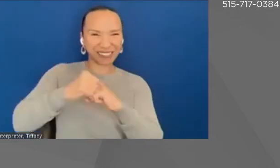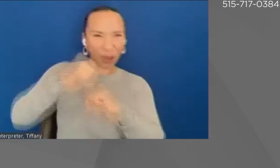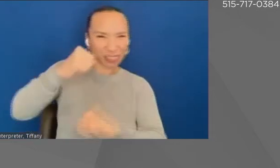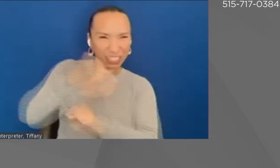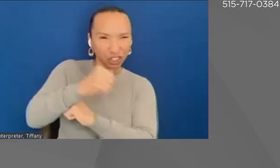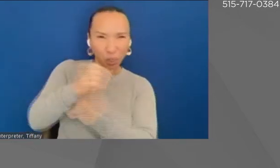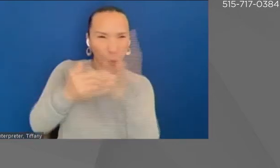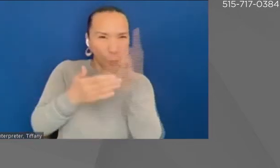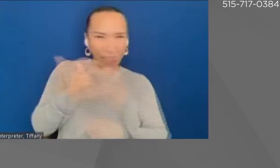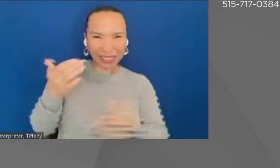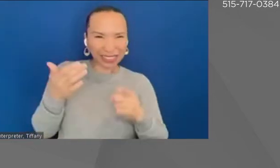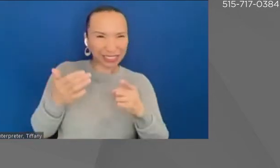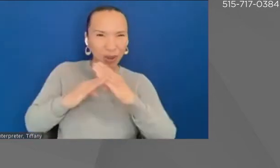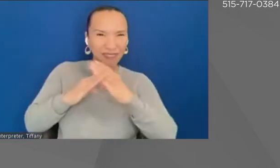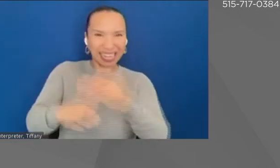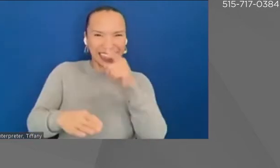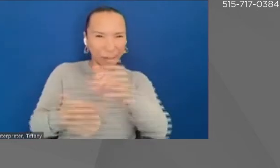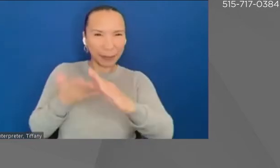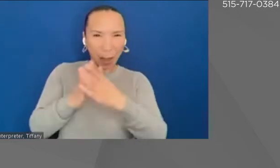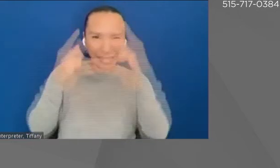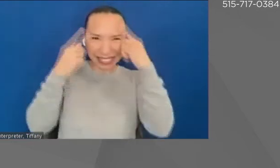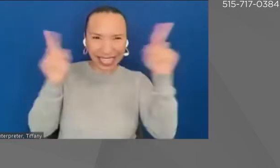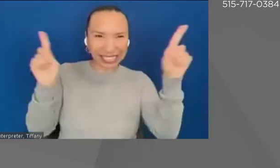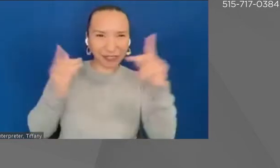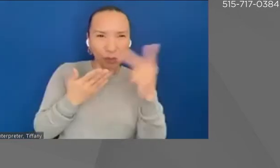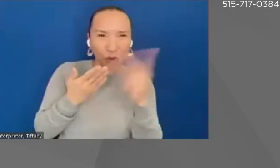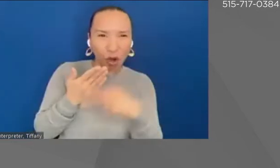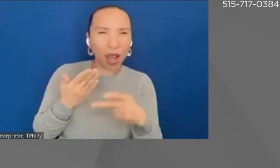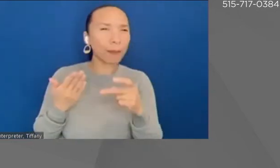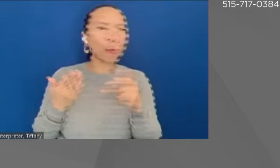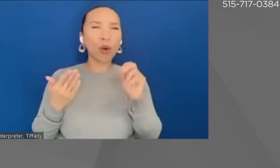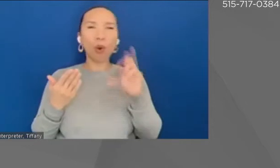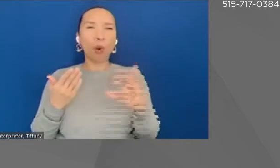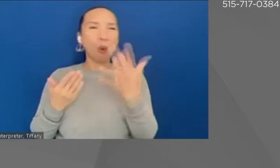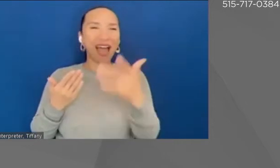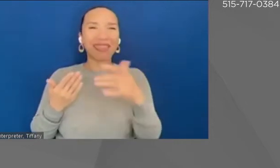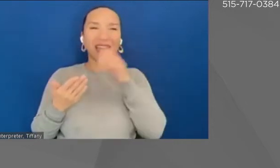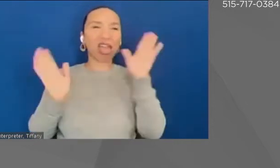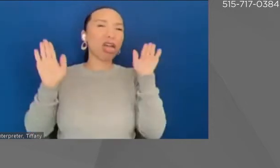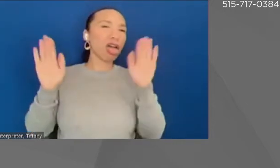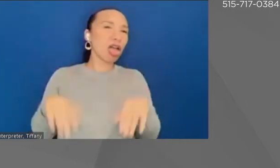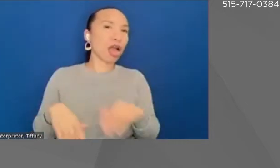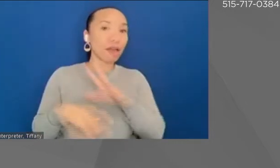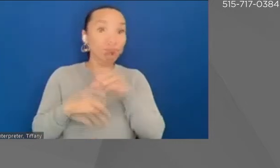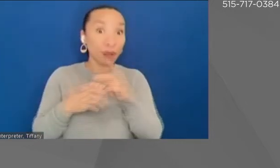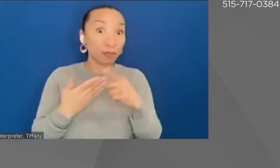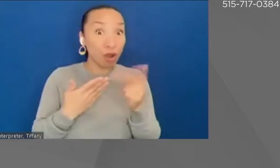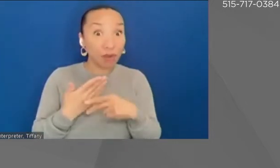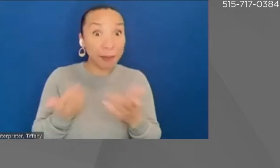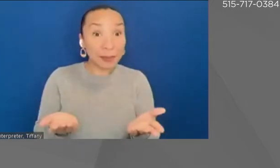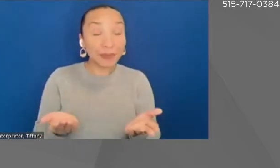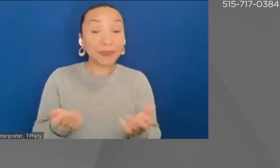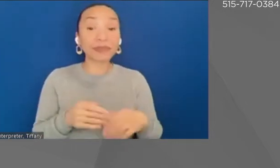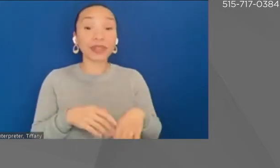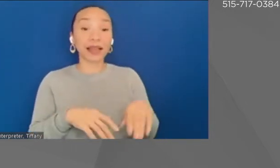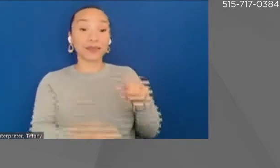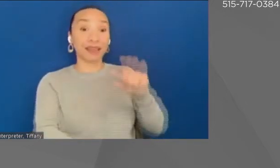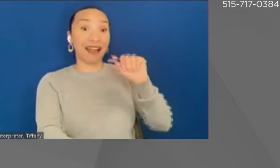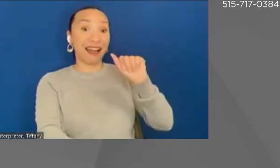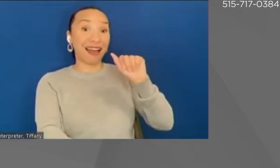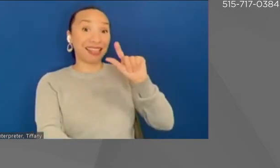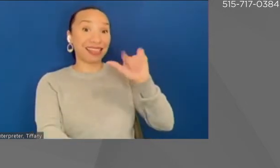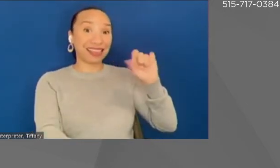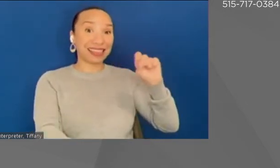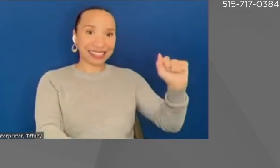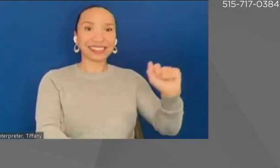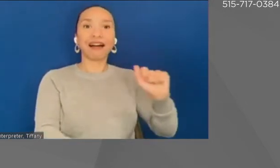program, or what really gets them excited to want to participate in the program. And exactly where Alyssa was going from a retailer perspective